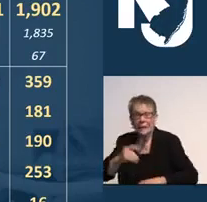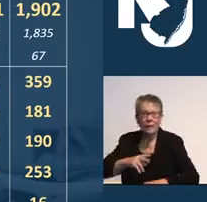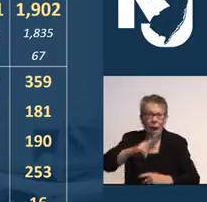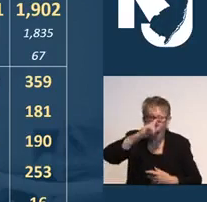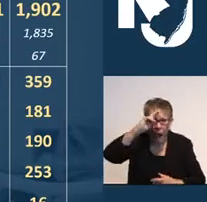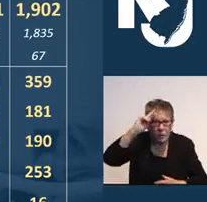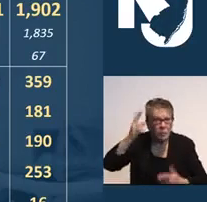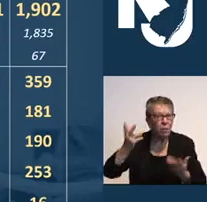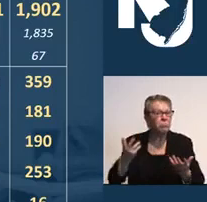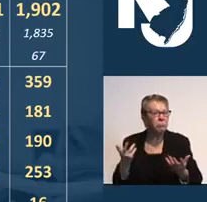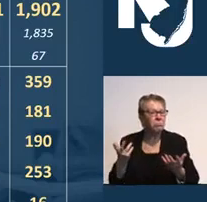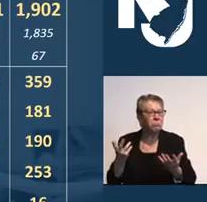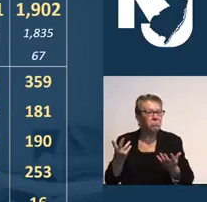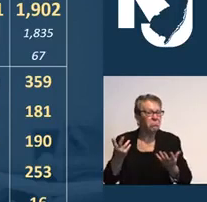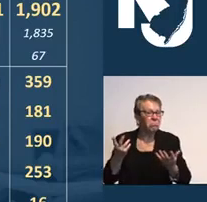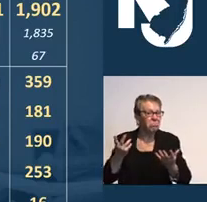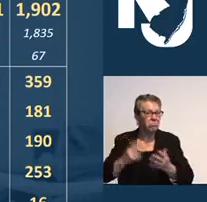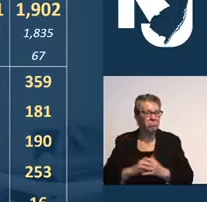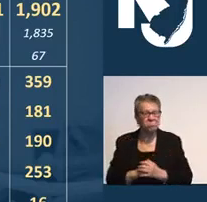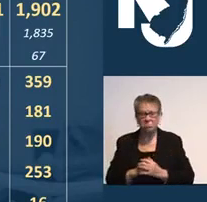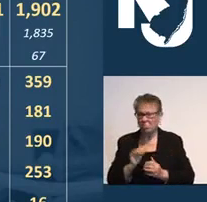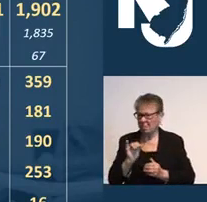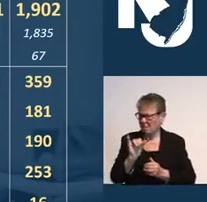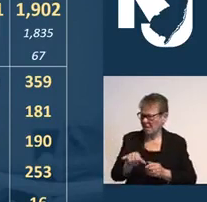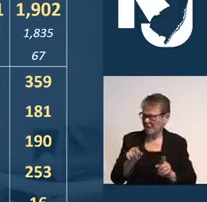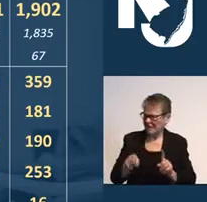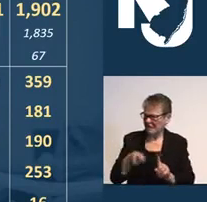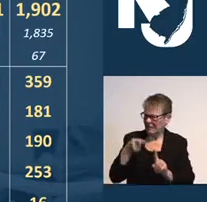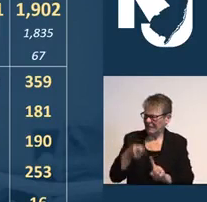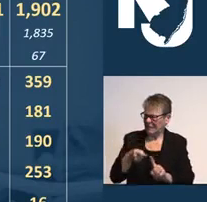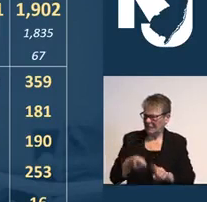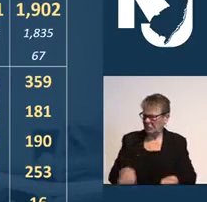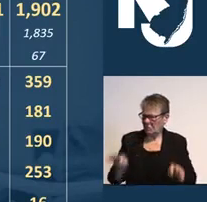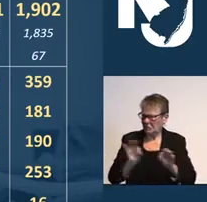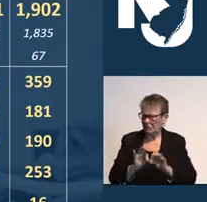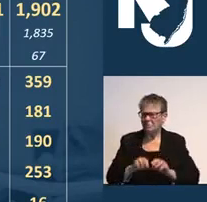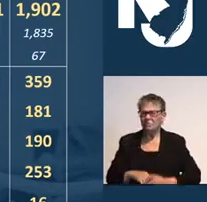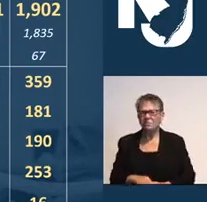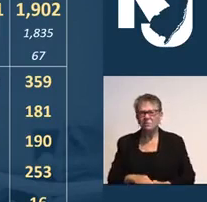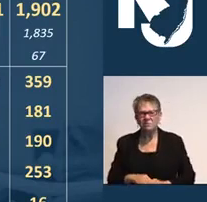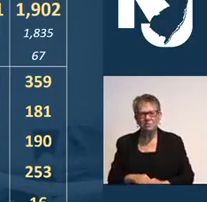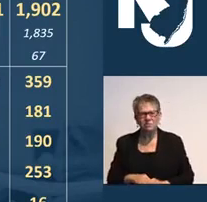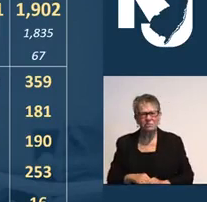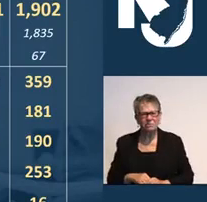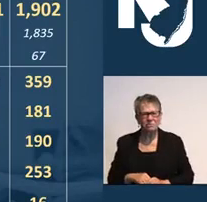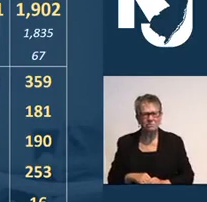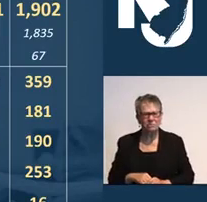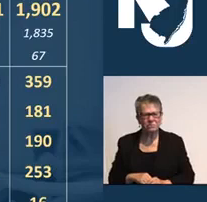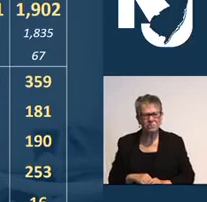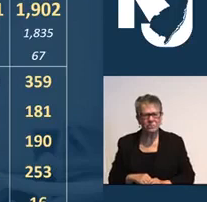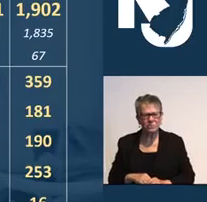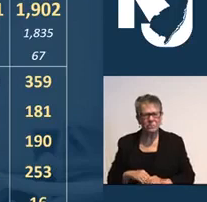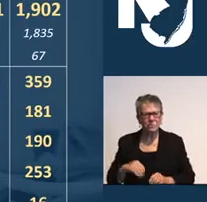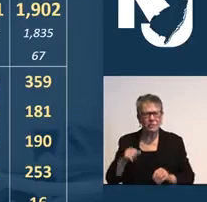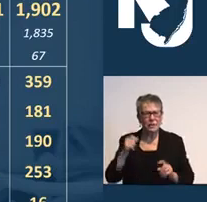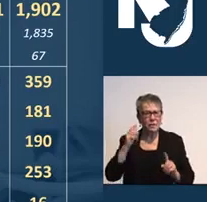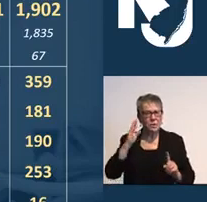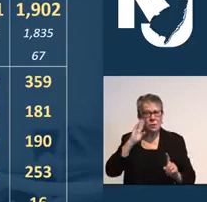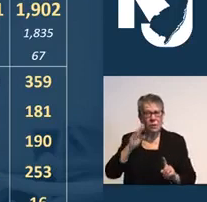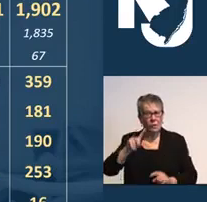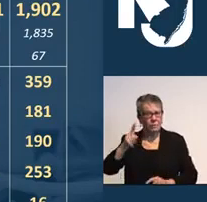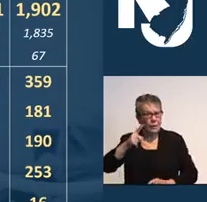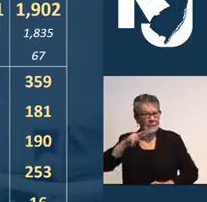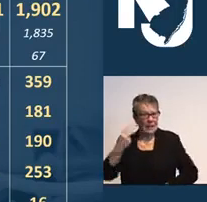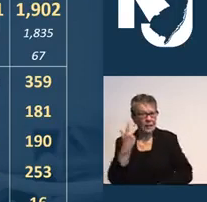just that simple. And because we know the power of the initial 2 shots wanes